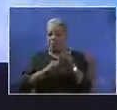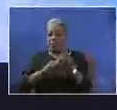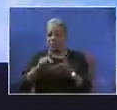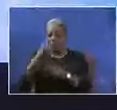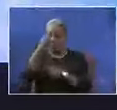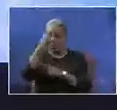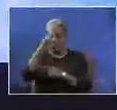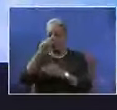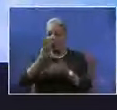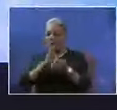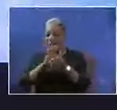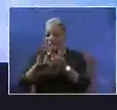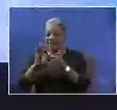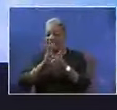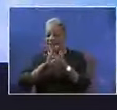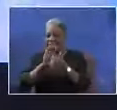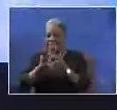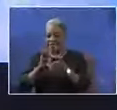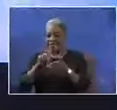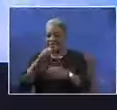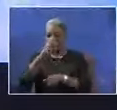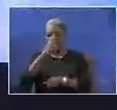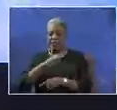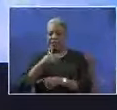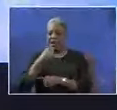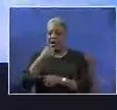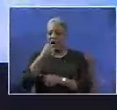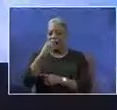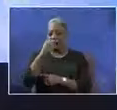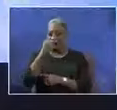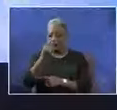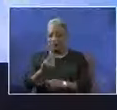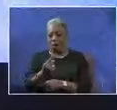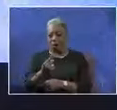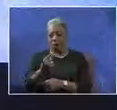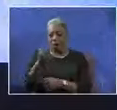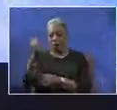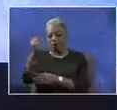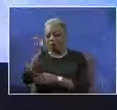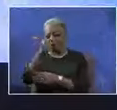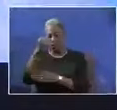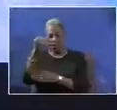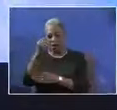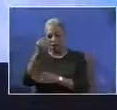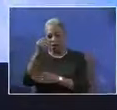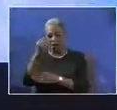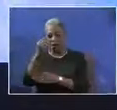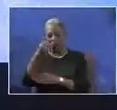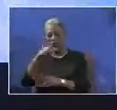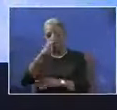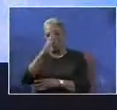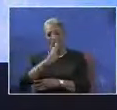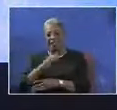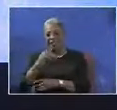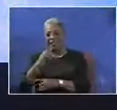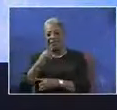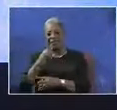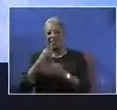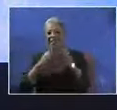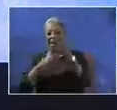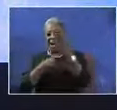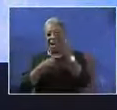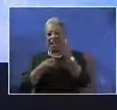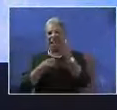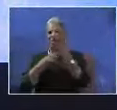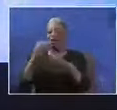says, angel, hold your hand. I'm going to get somebody to pay. And